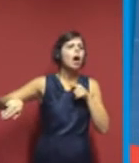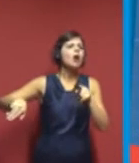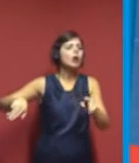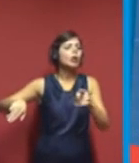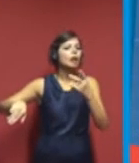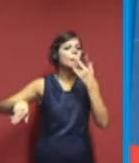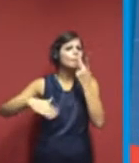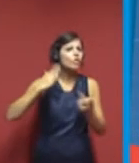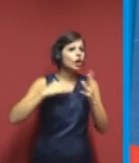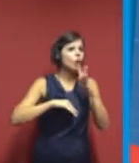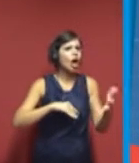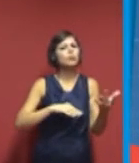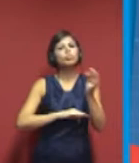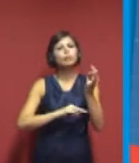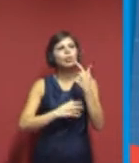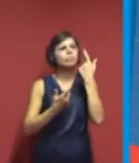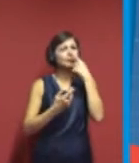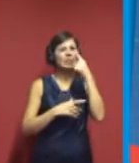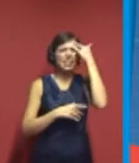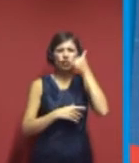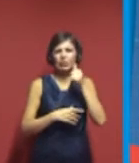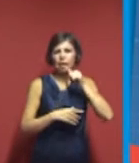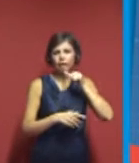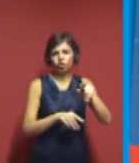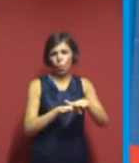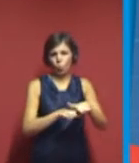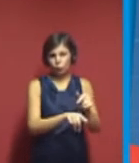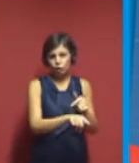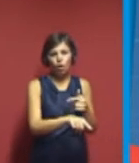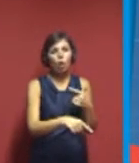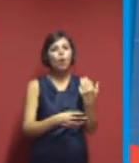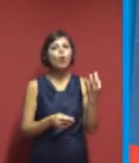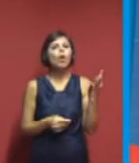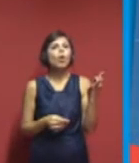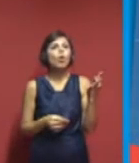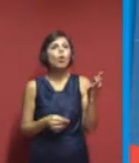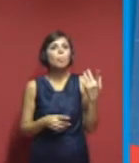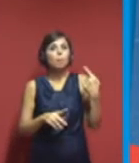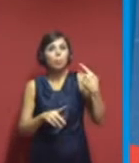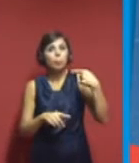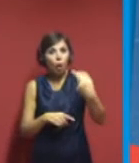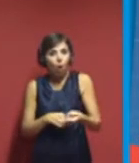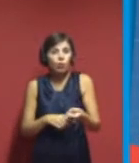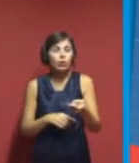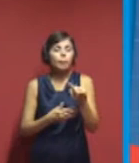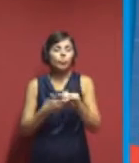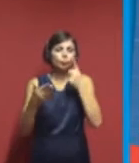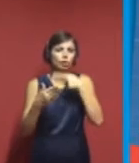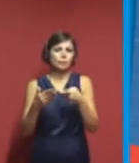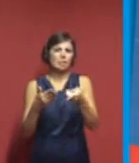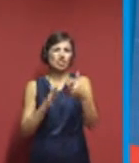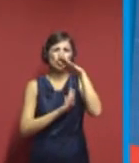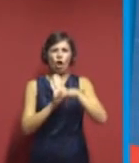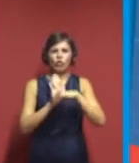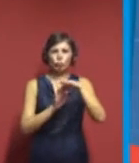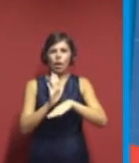to recognize from images vehicle with a vehicle detection based on artificial intelligence and particle filters. But the problem